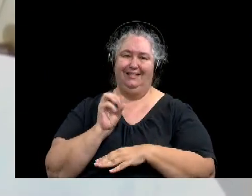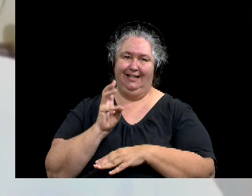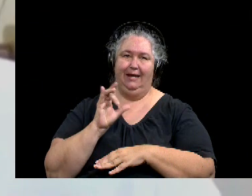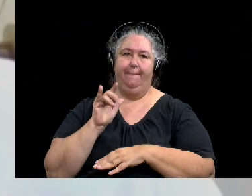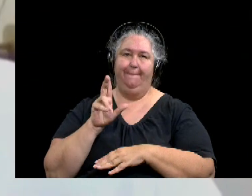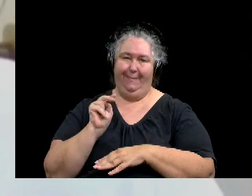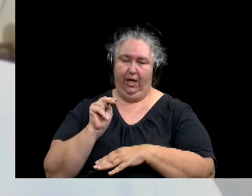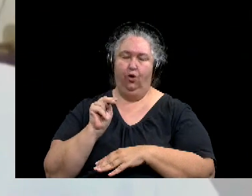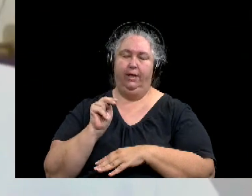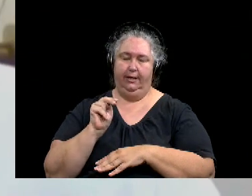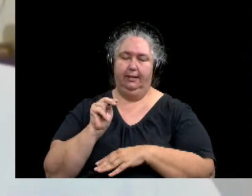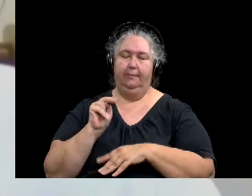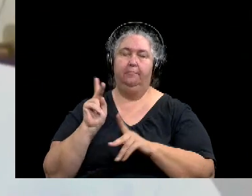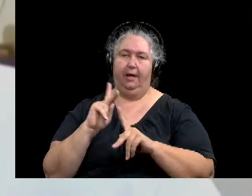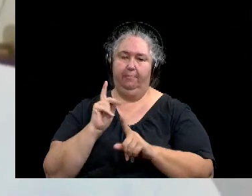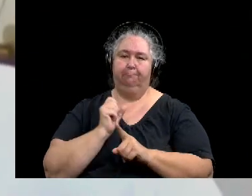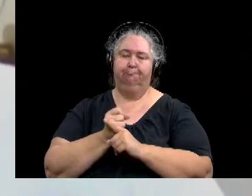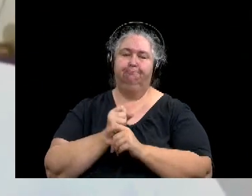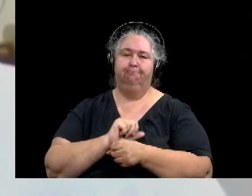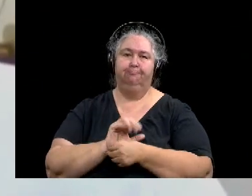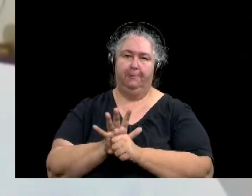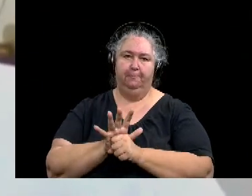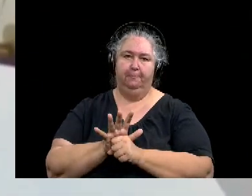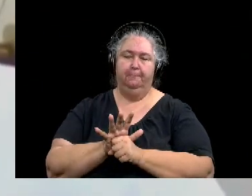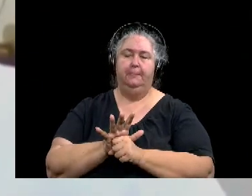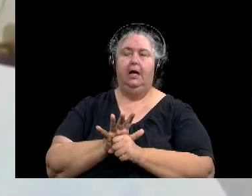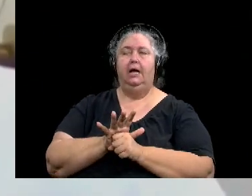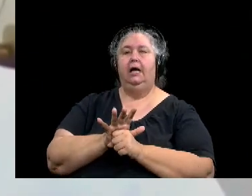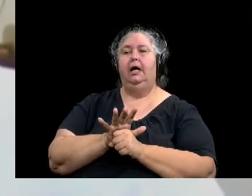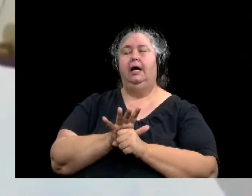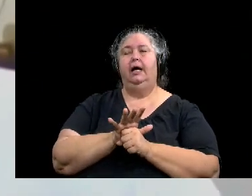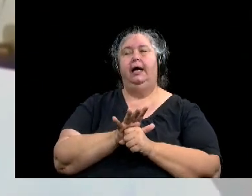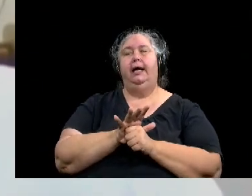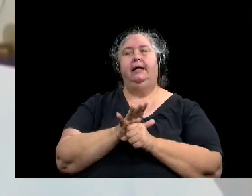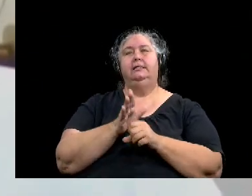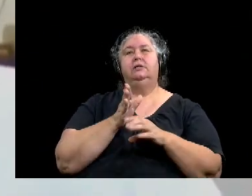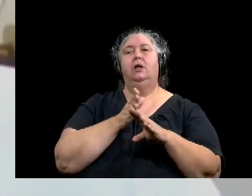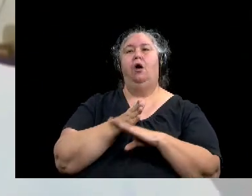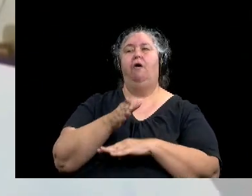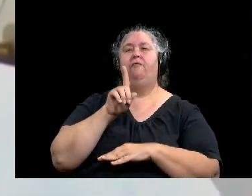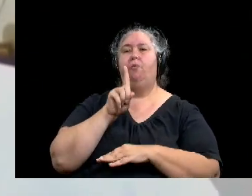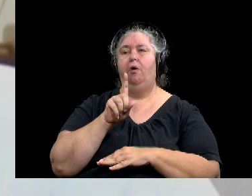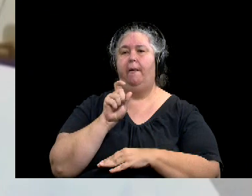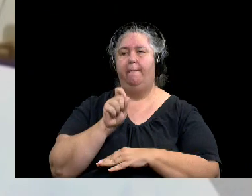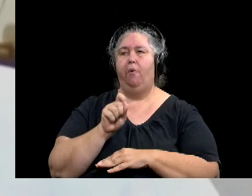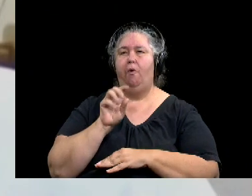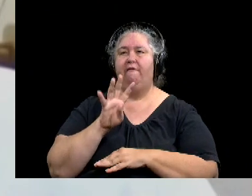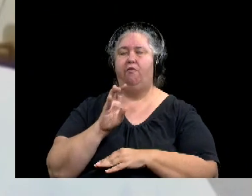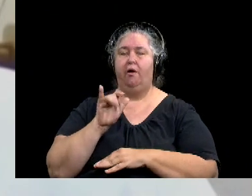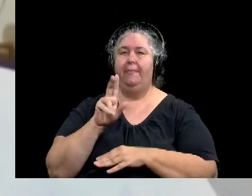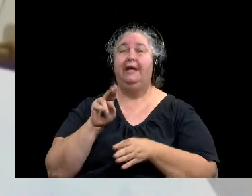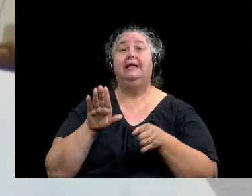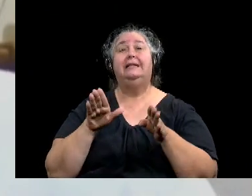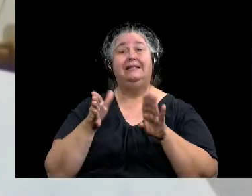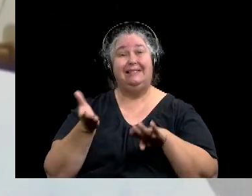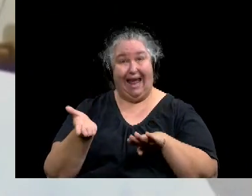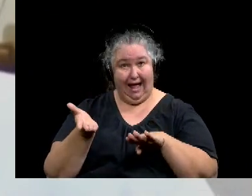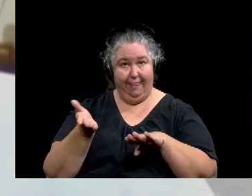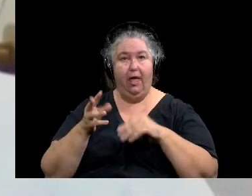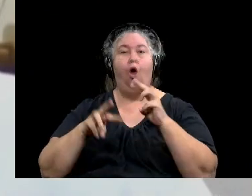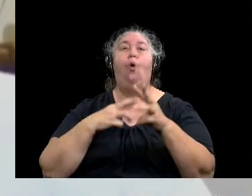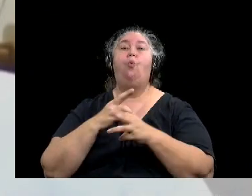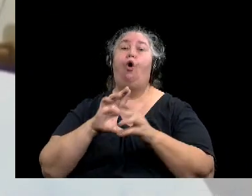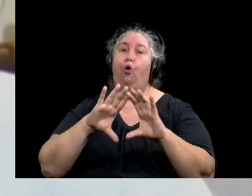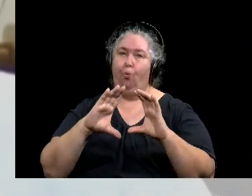of the novel coronavirus. And there have been just over 1.4 million deaths worldwide due to